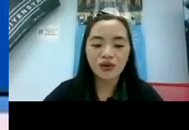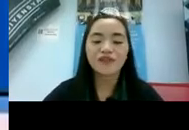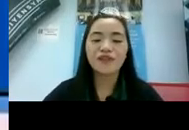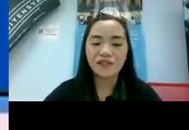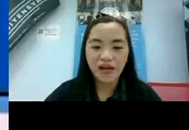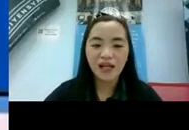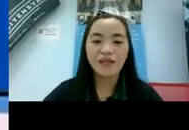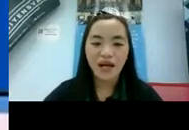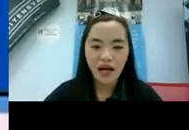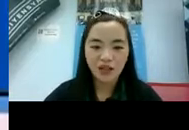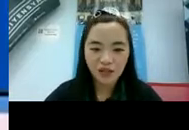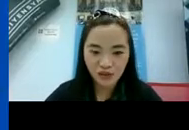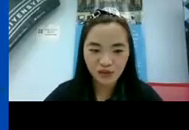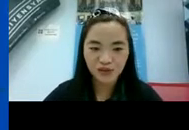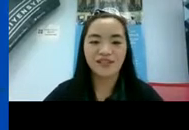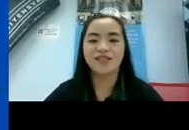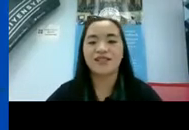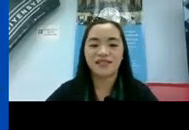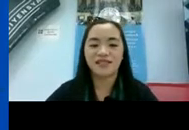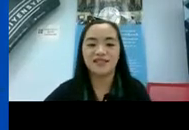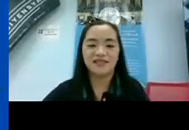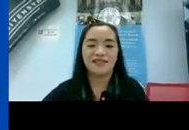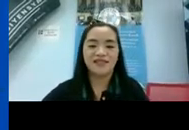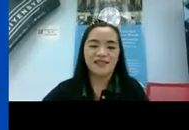note of the following house rules.